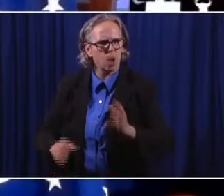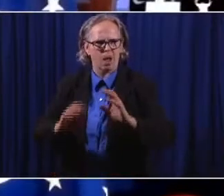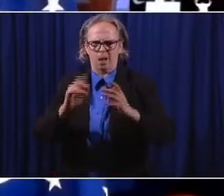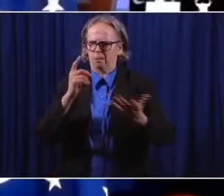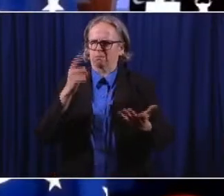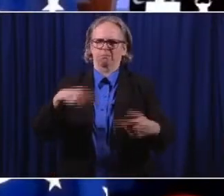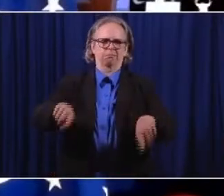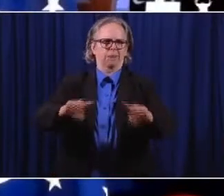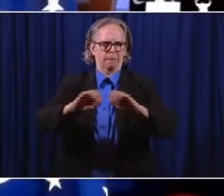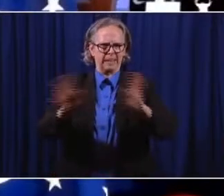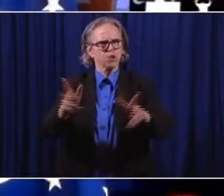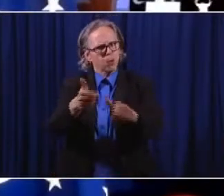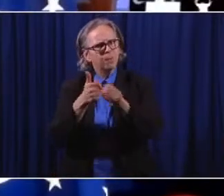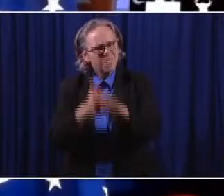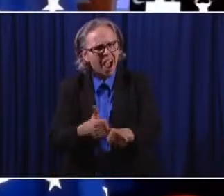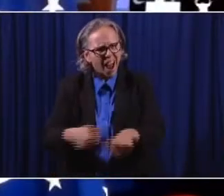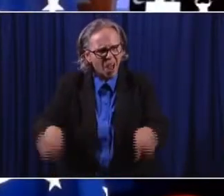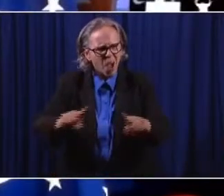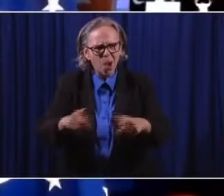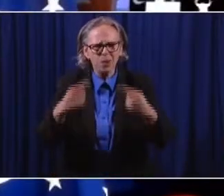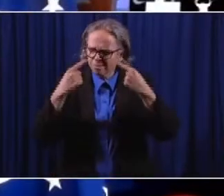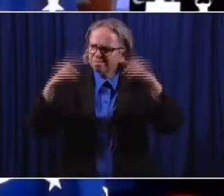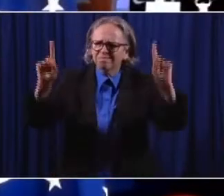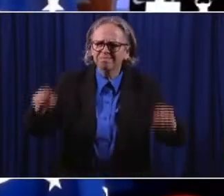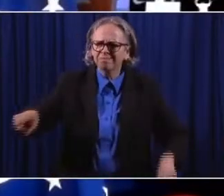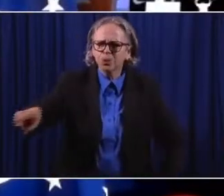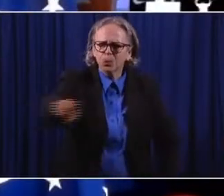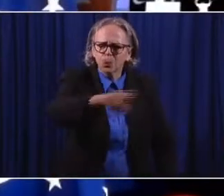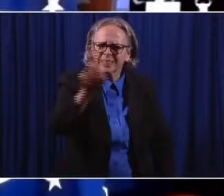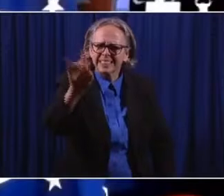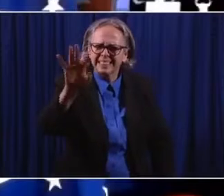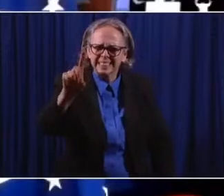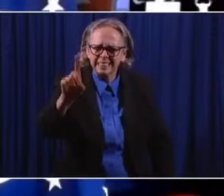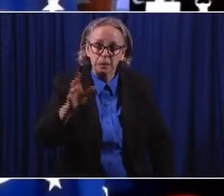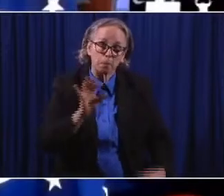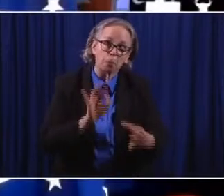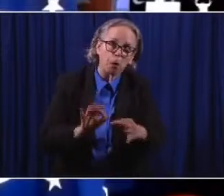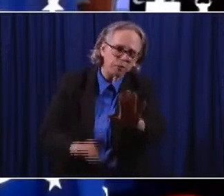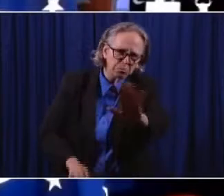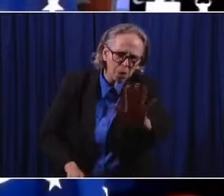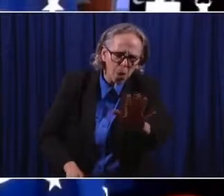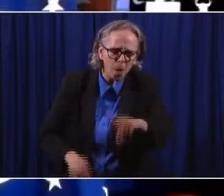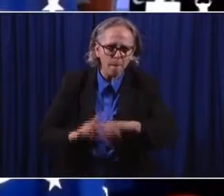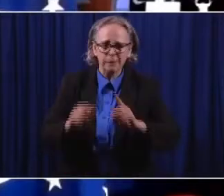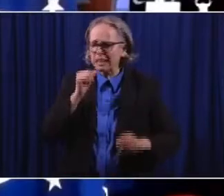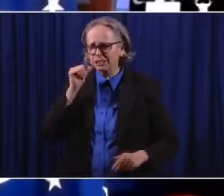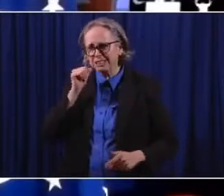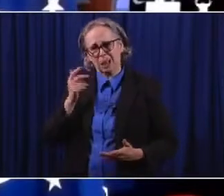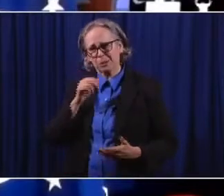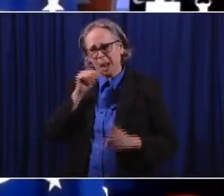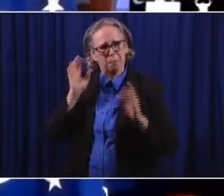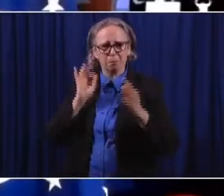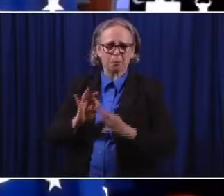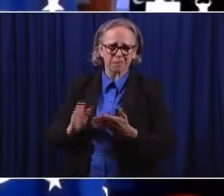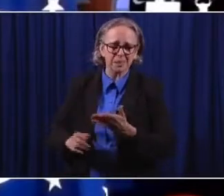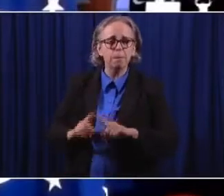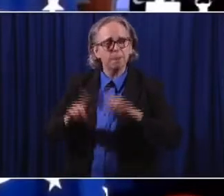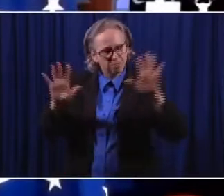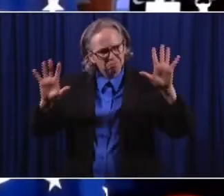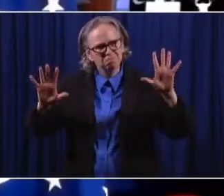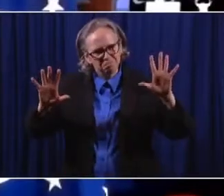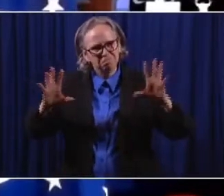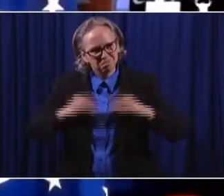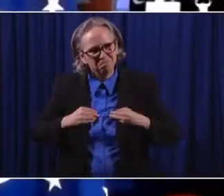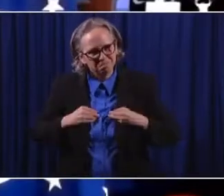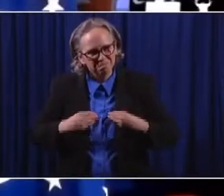this work. It's not perfect. Yesterday certainly wasn't, but by and large, people of Ohio getting it right.